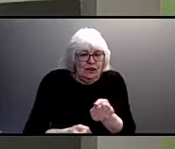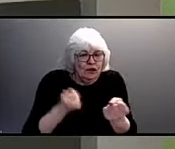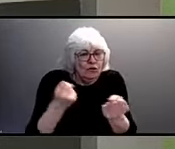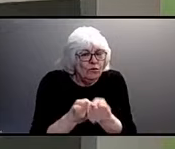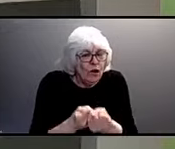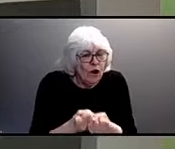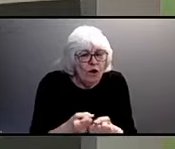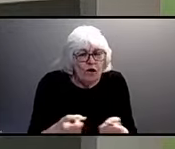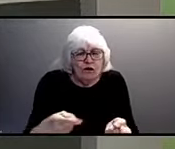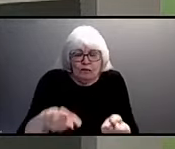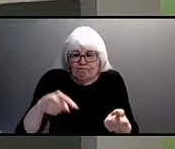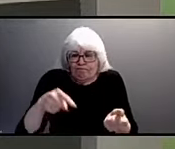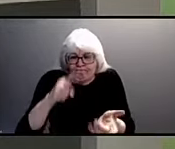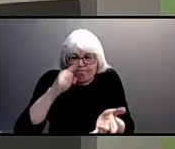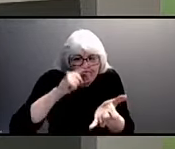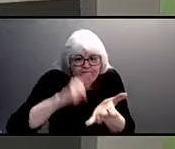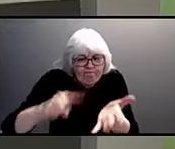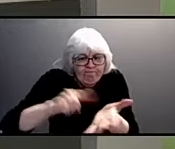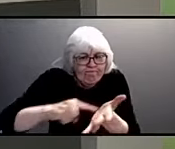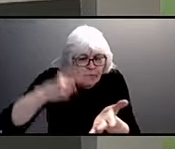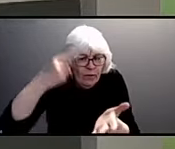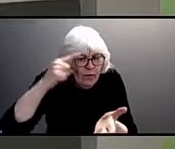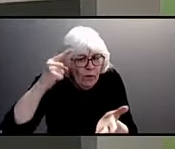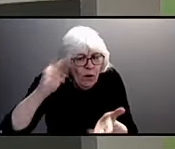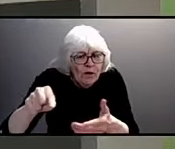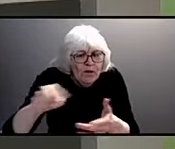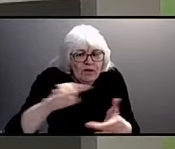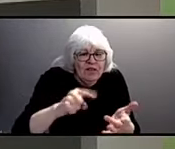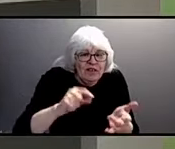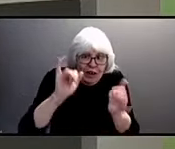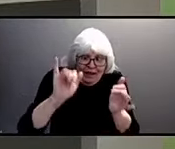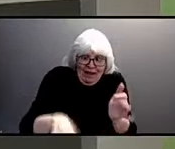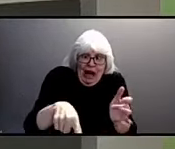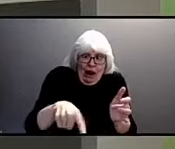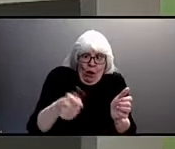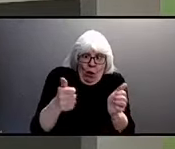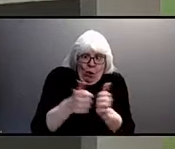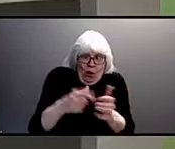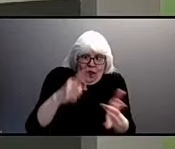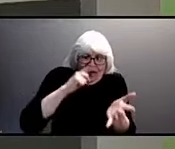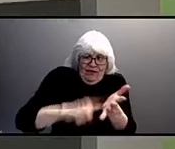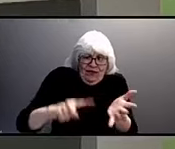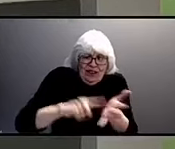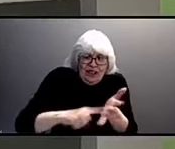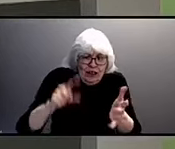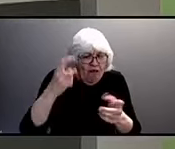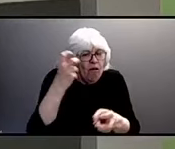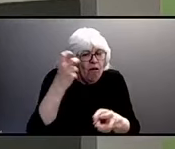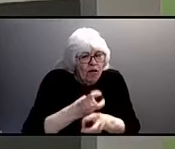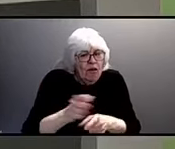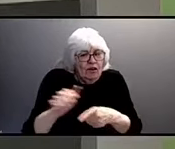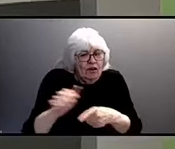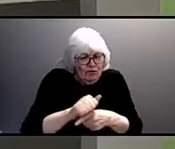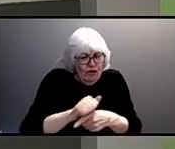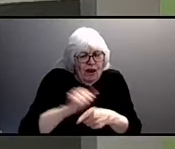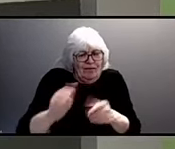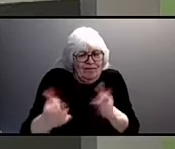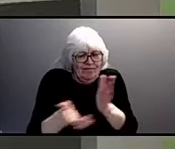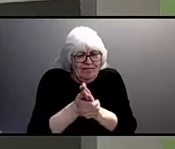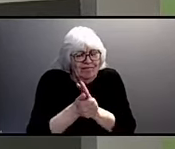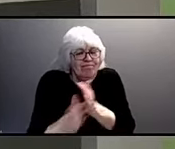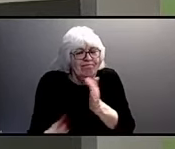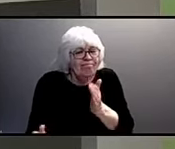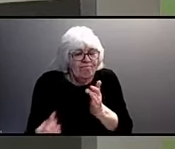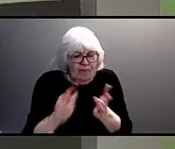challenge with investigations is it takes some time to become trained and competent. So besides the fire marshal's office